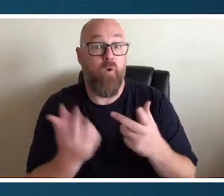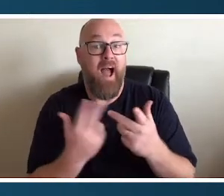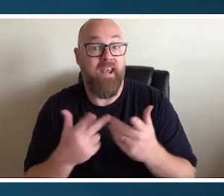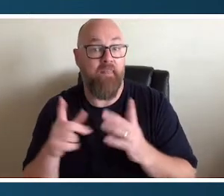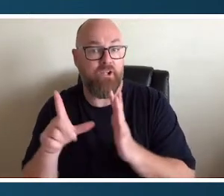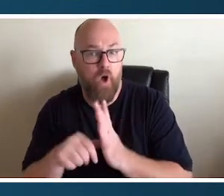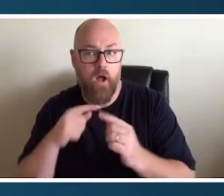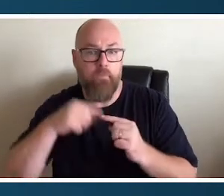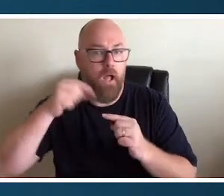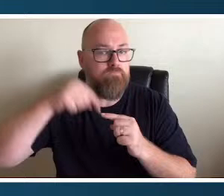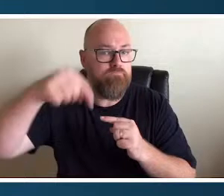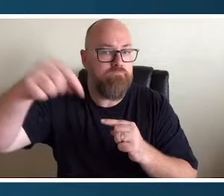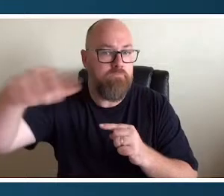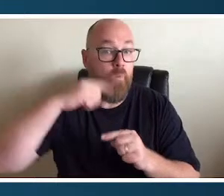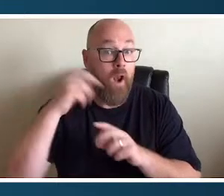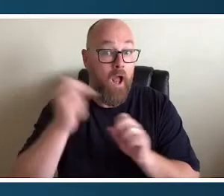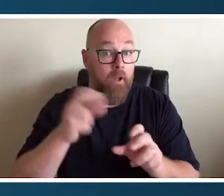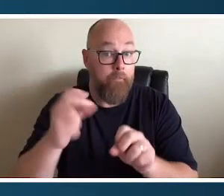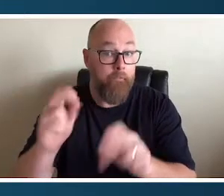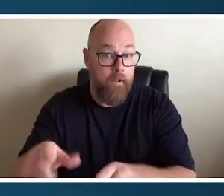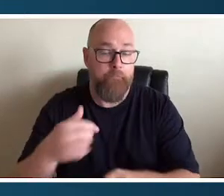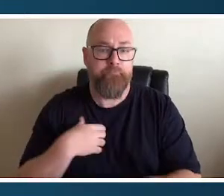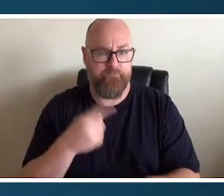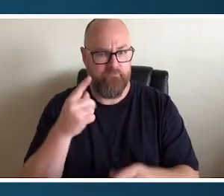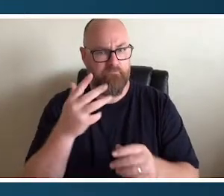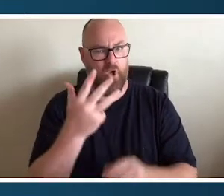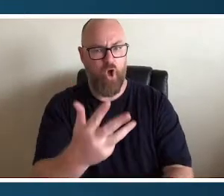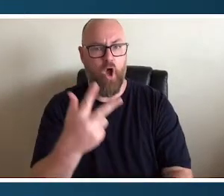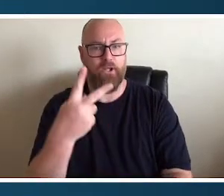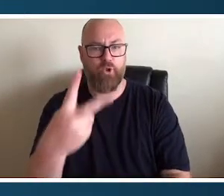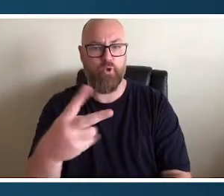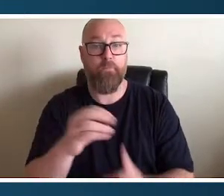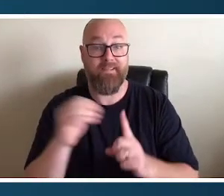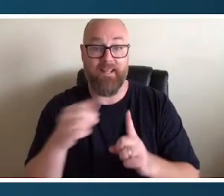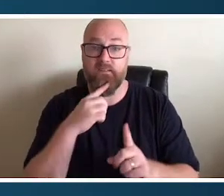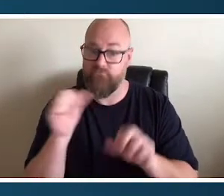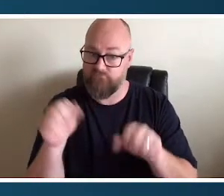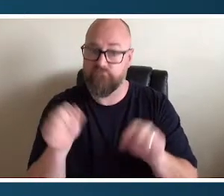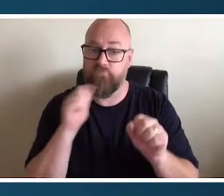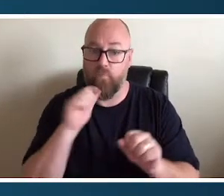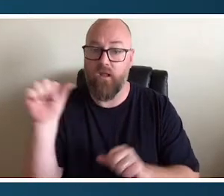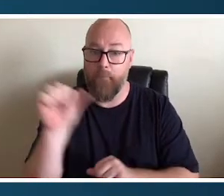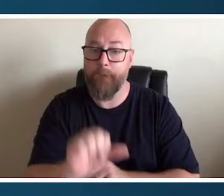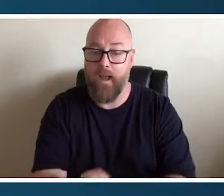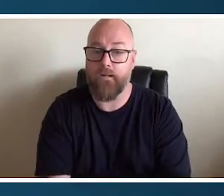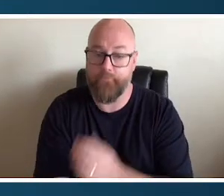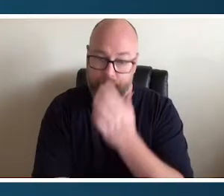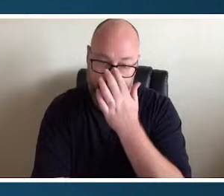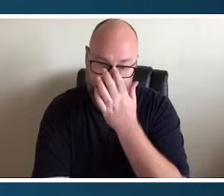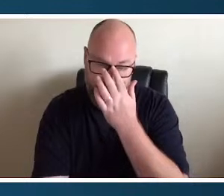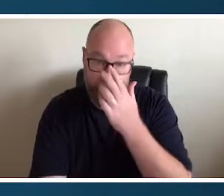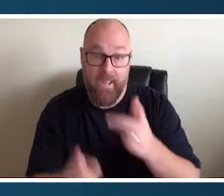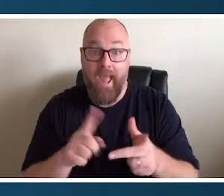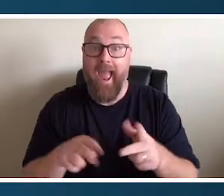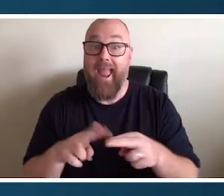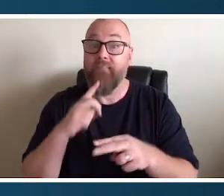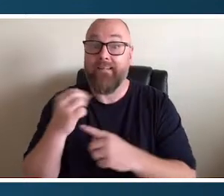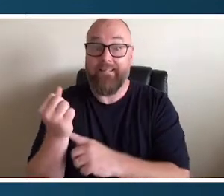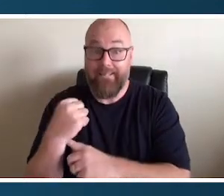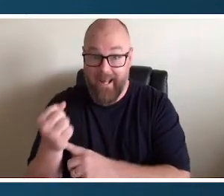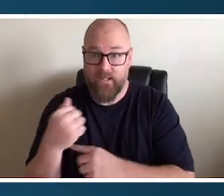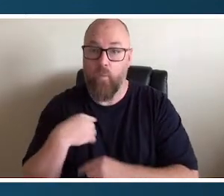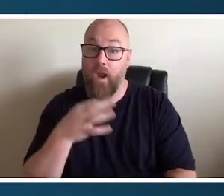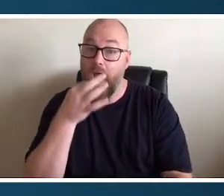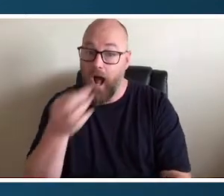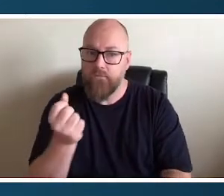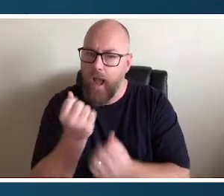times, about 92% of them say yes, they do want to come back and work again. And if they say yes, we ask again how many times